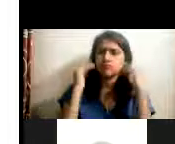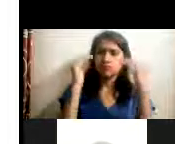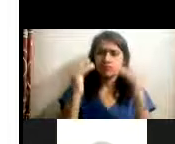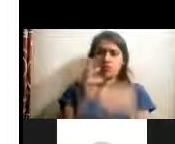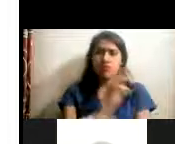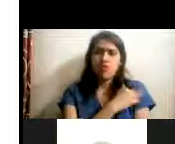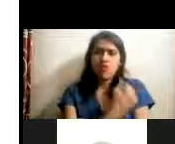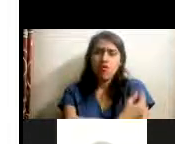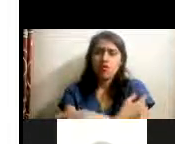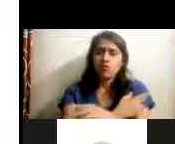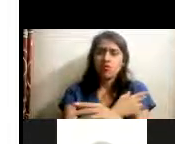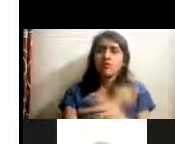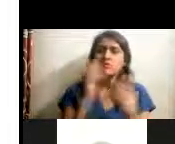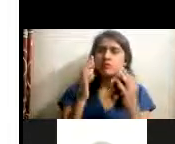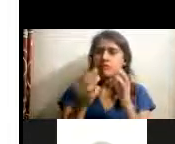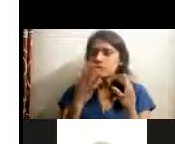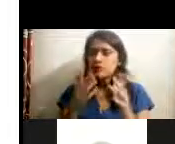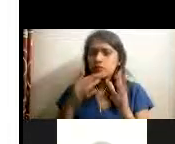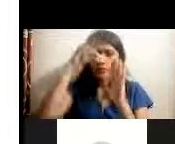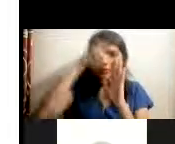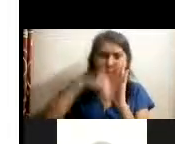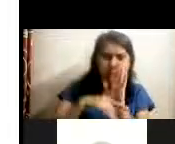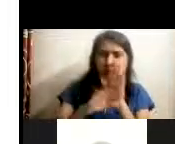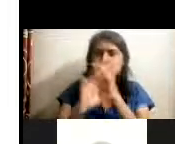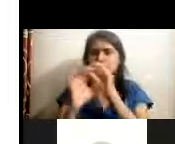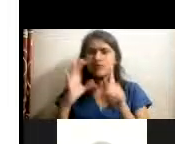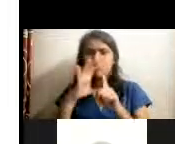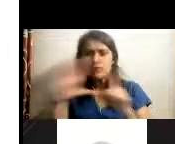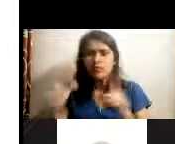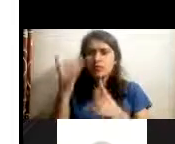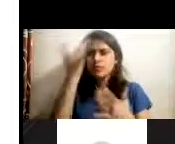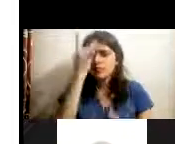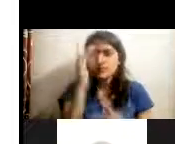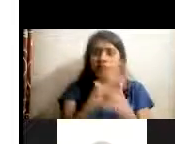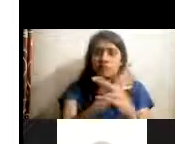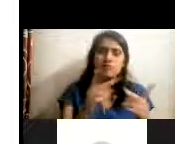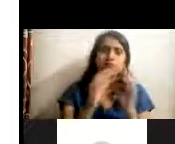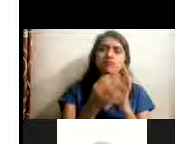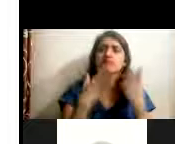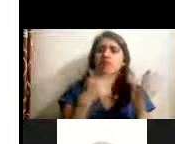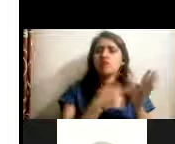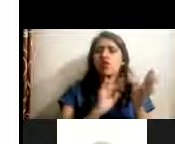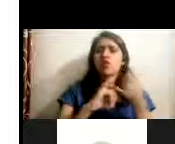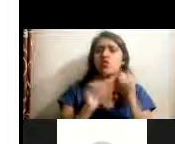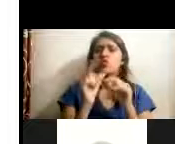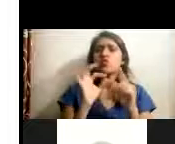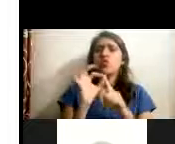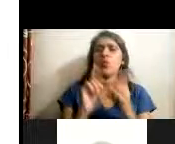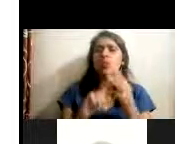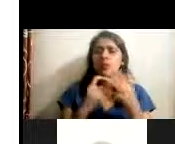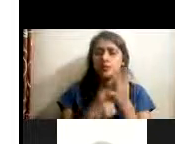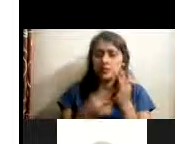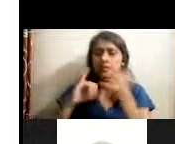are institutes such as special disease hospitals, and then comes the district hospitals and the government medical colleges under